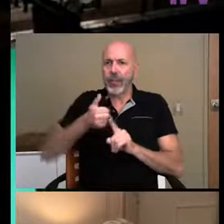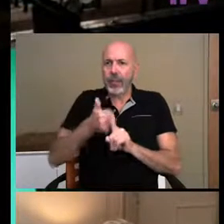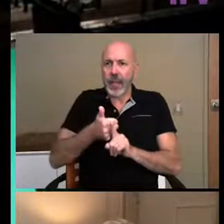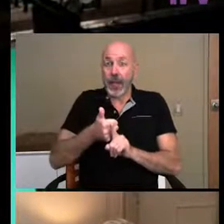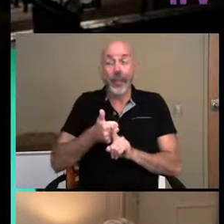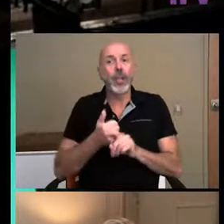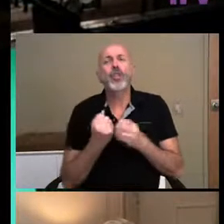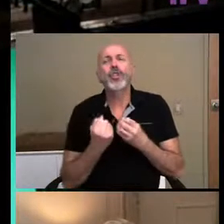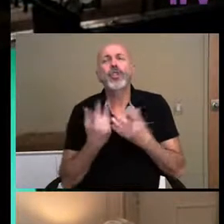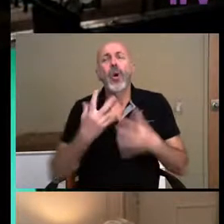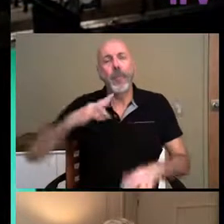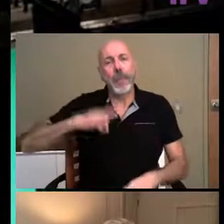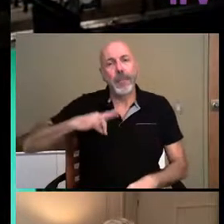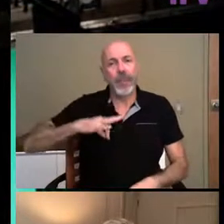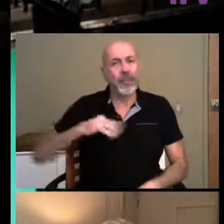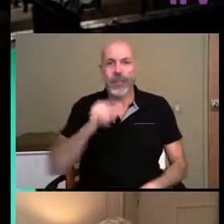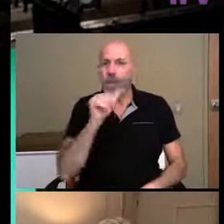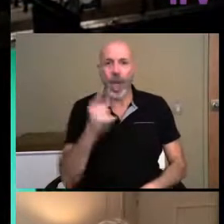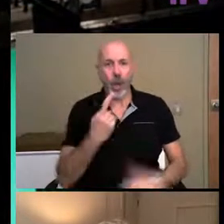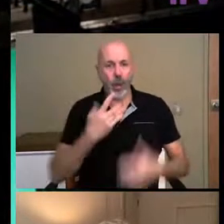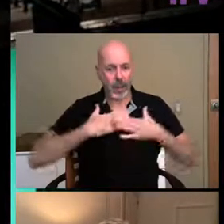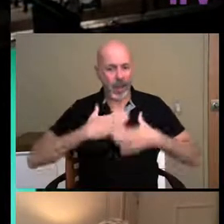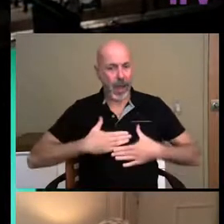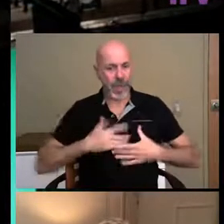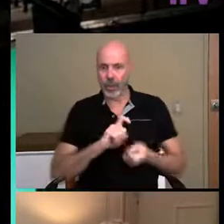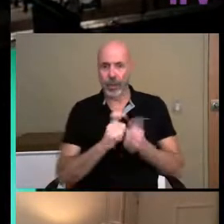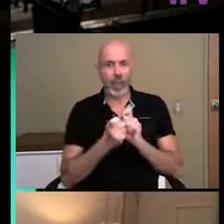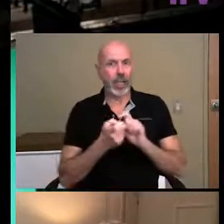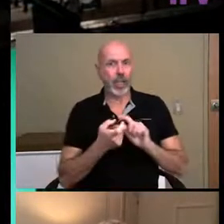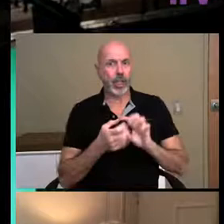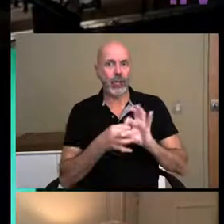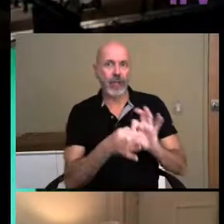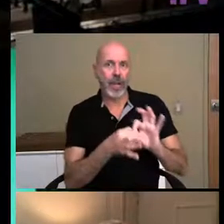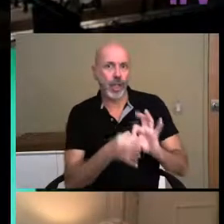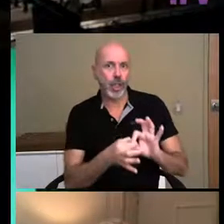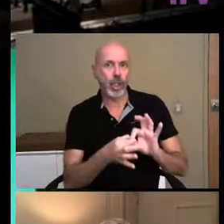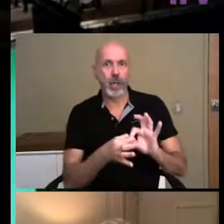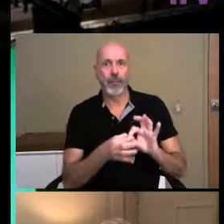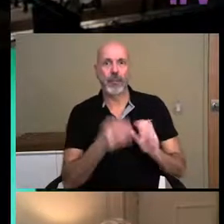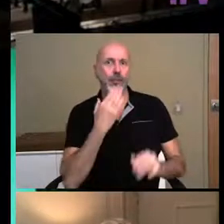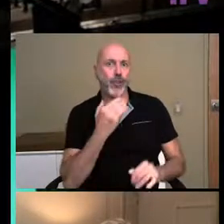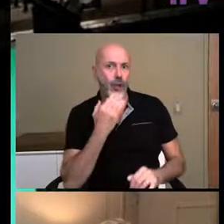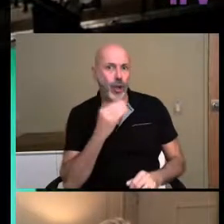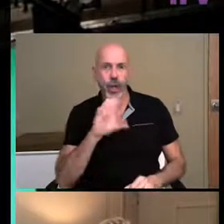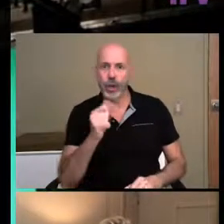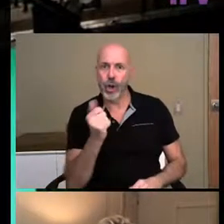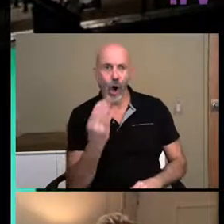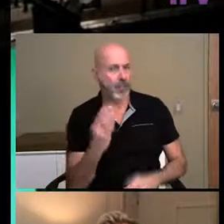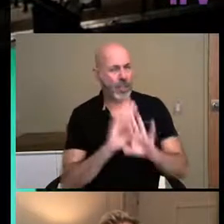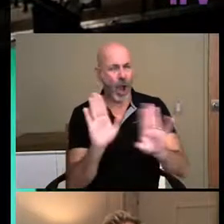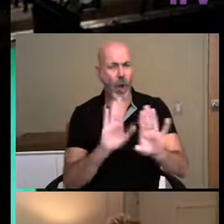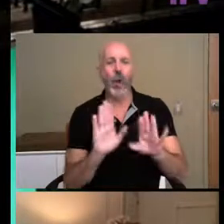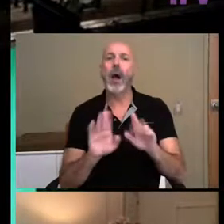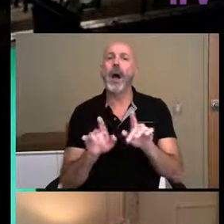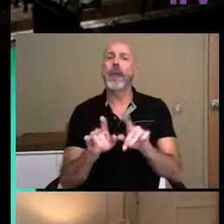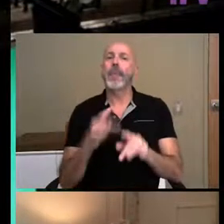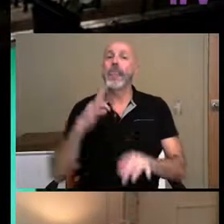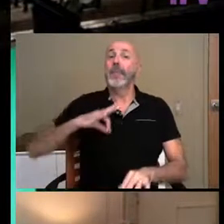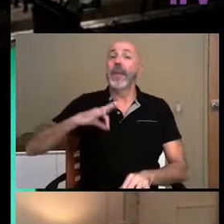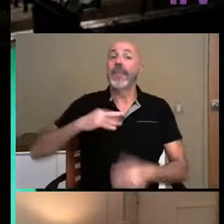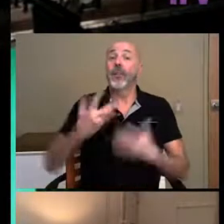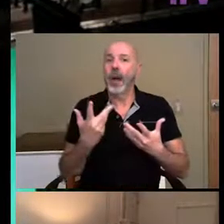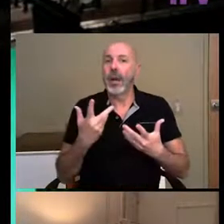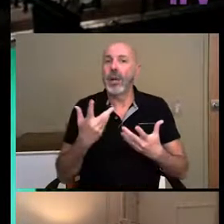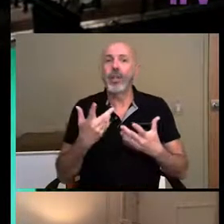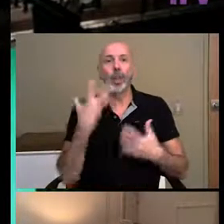to that that aren't just physique benefits or changing your relationship to carbs and sugar, which any exercise actually does, but also the fact that you're